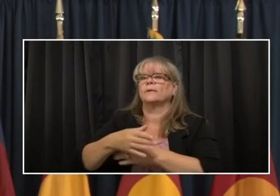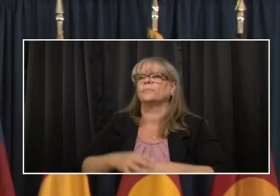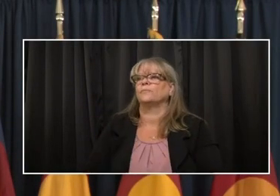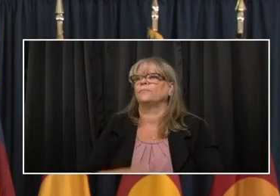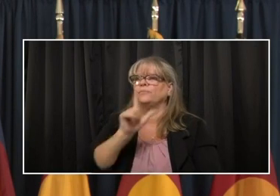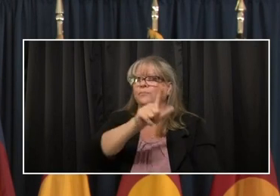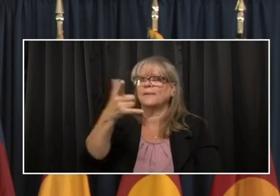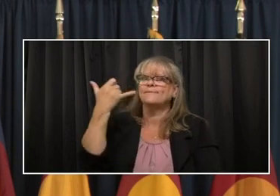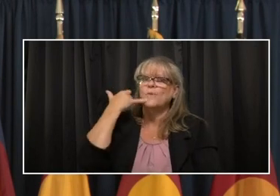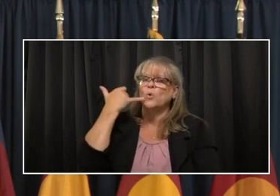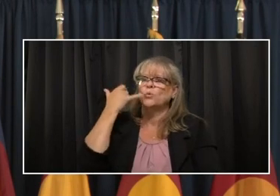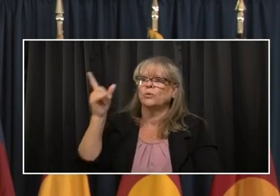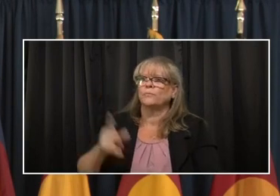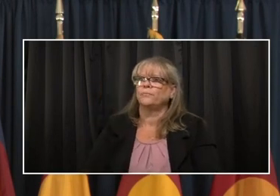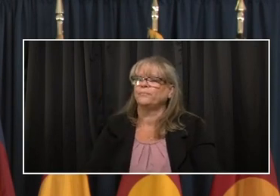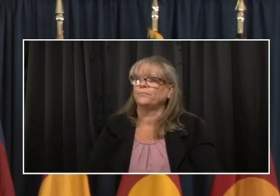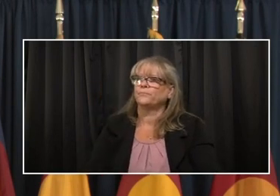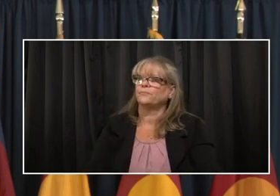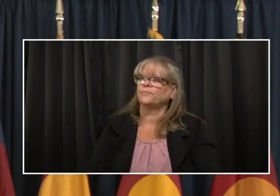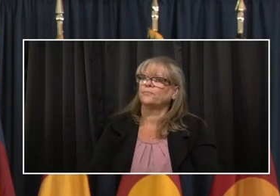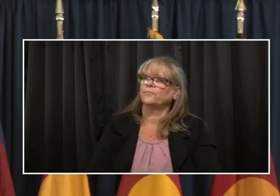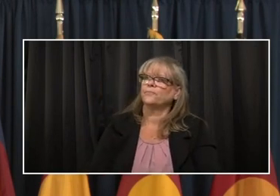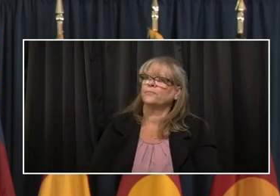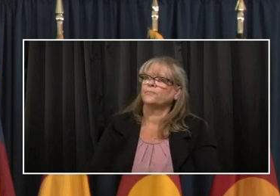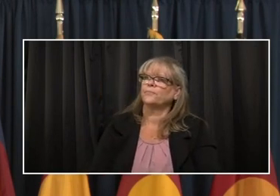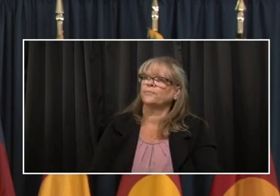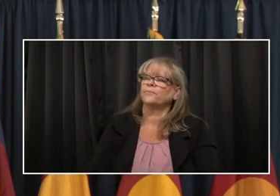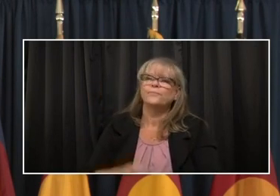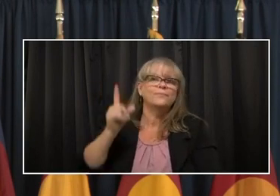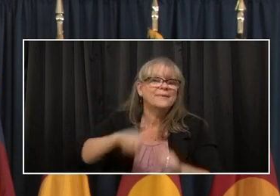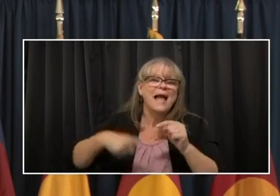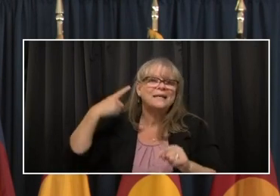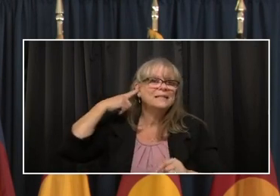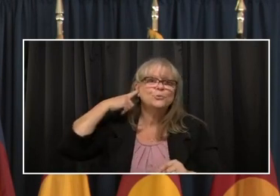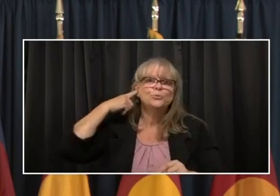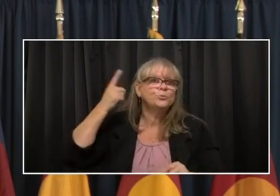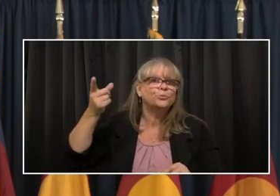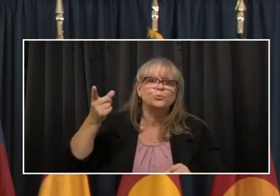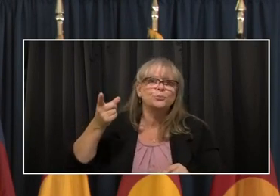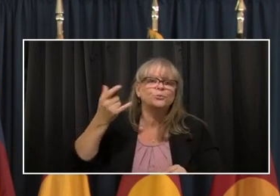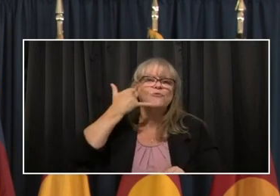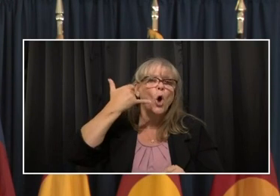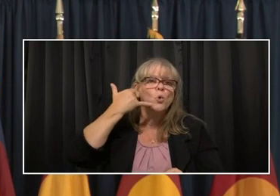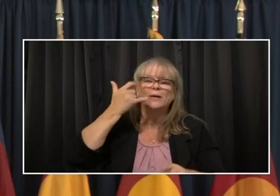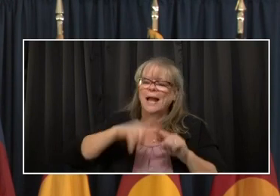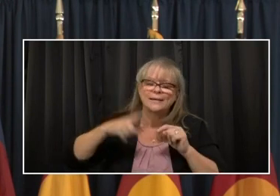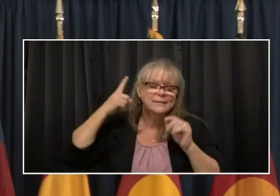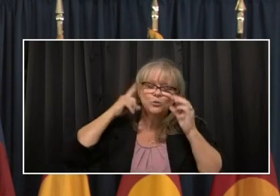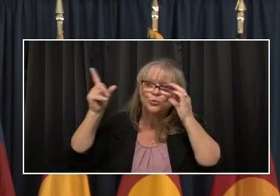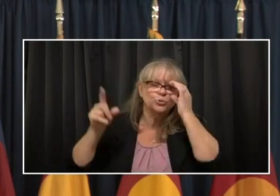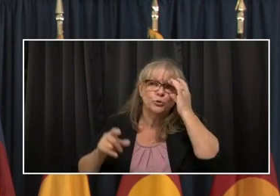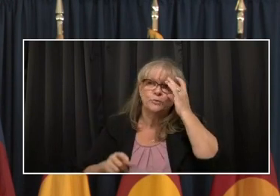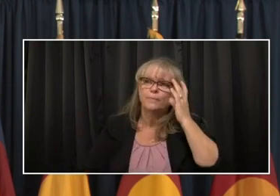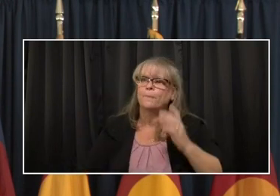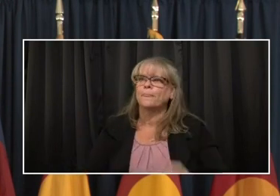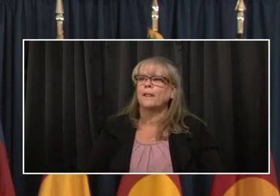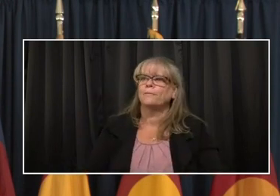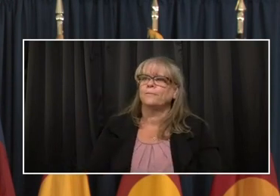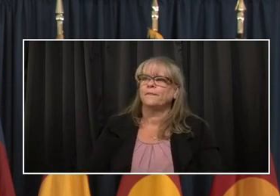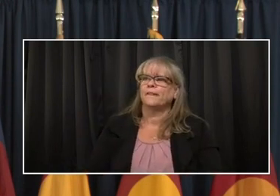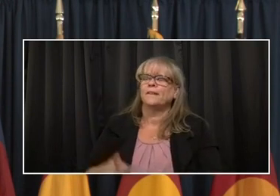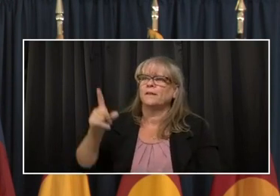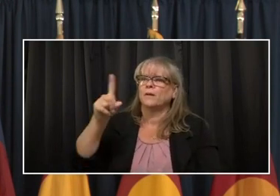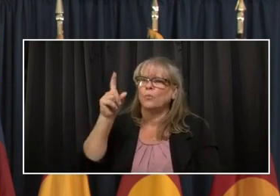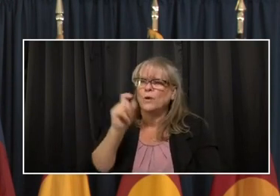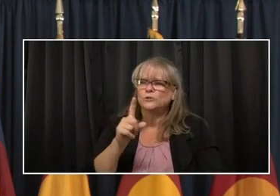Hello, Governor. This is Vinny Del Giudice at the Bloomberg News in Denver. An agriculture question. Can you or Dr. Herlihy provide an